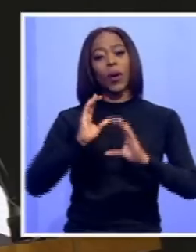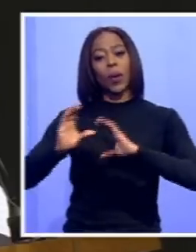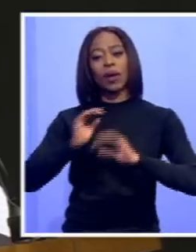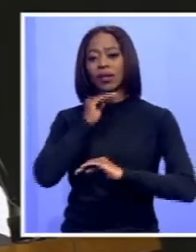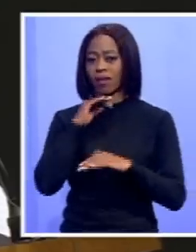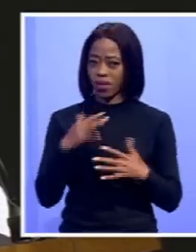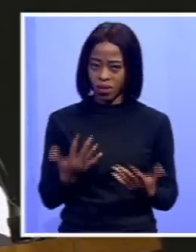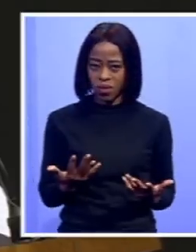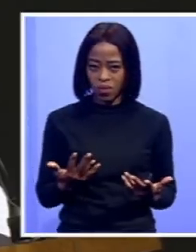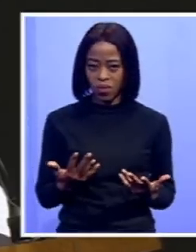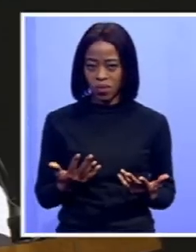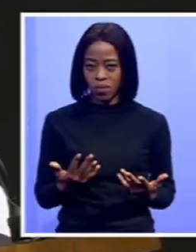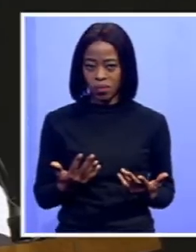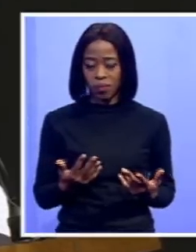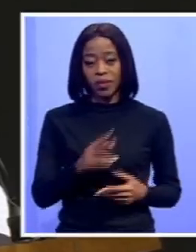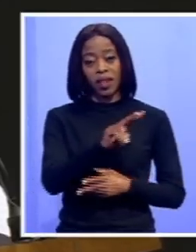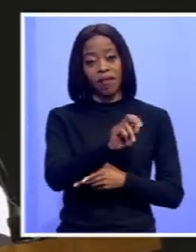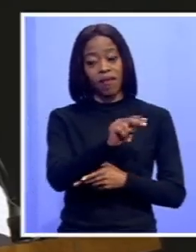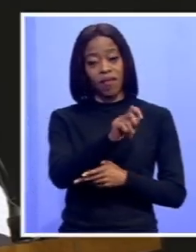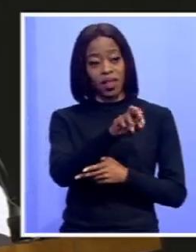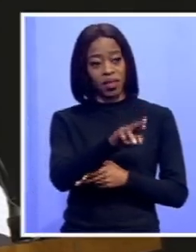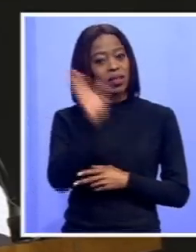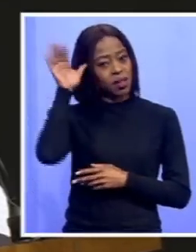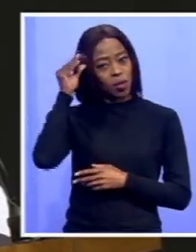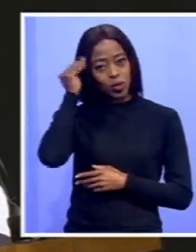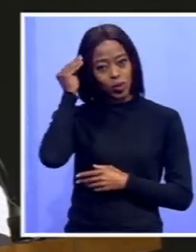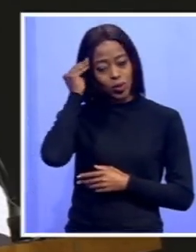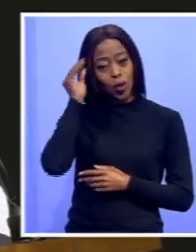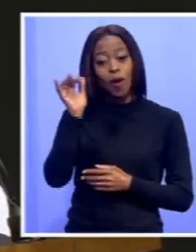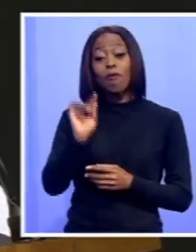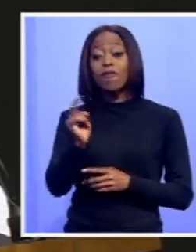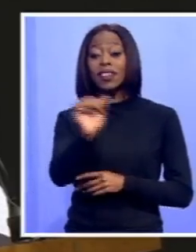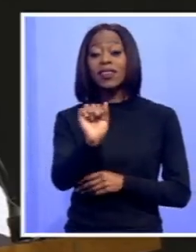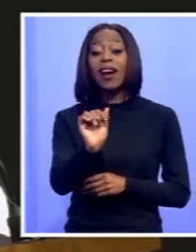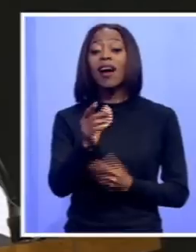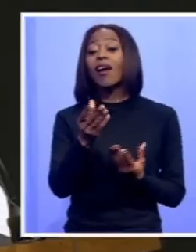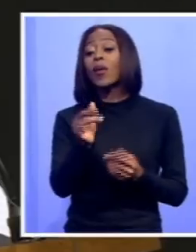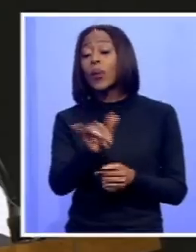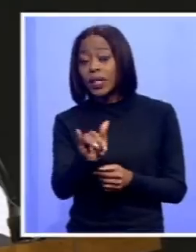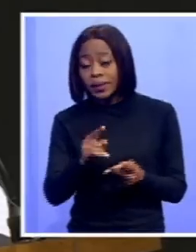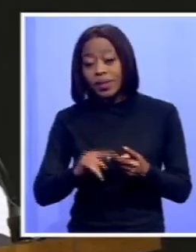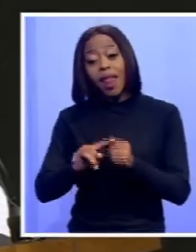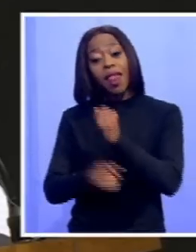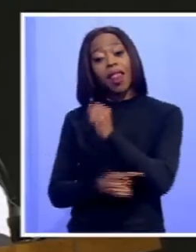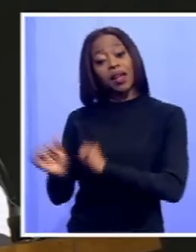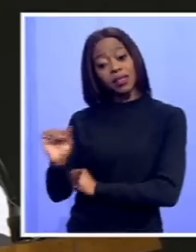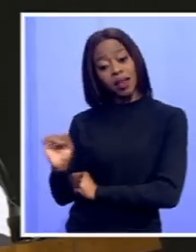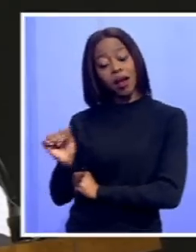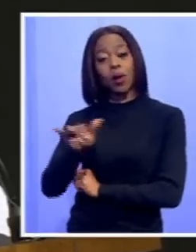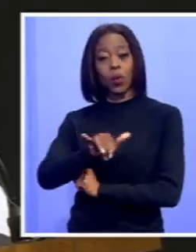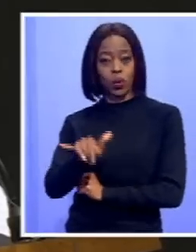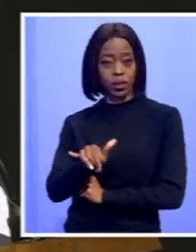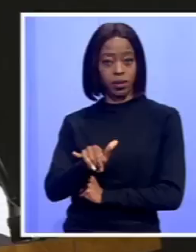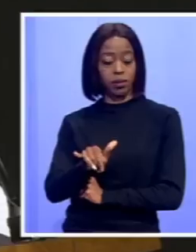communication. Colonel Venter should have known what was the first car and the last car. Sub 2, the only person who can indicate on what basis